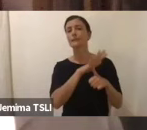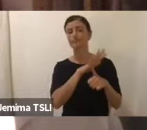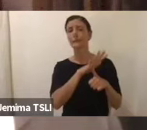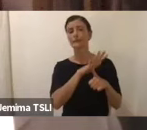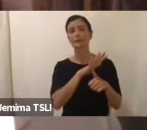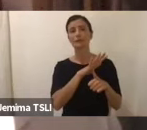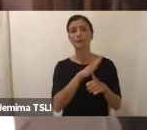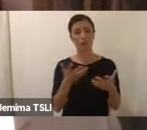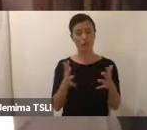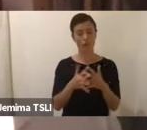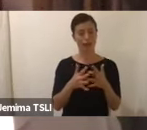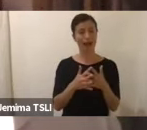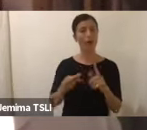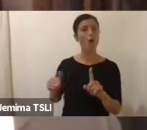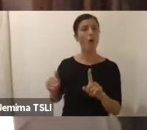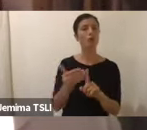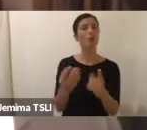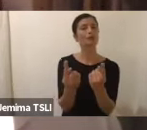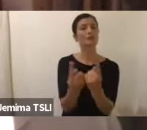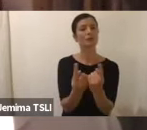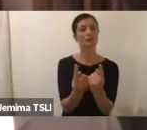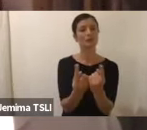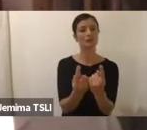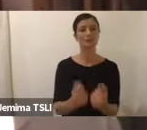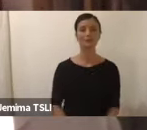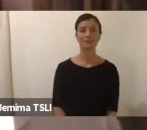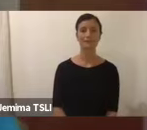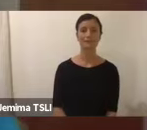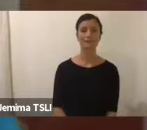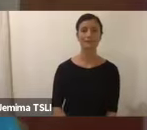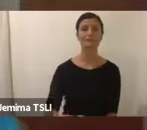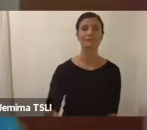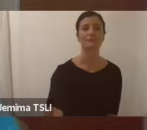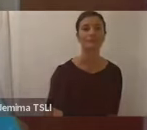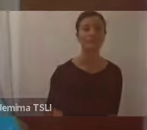buddhist way to approach these issues thank you